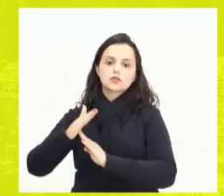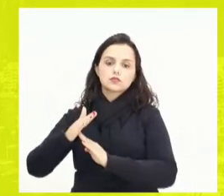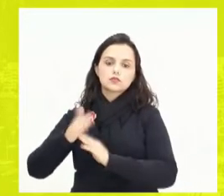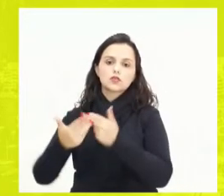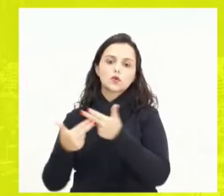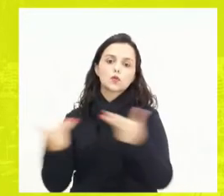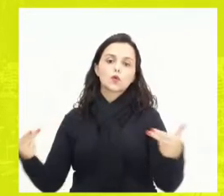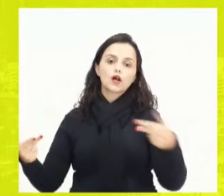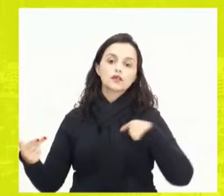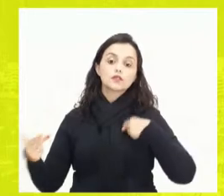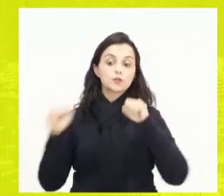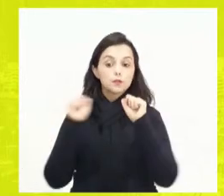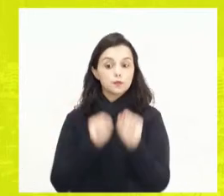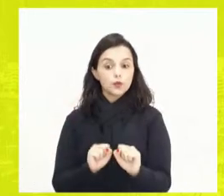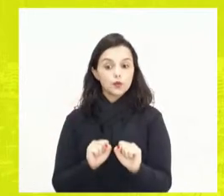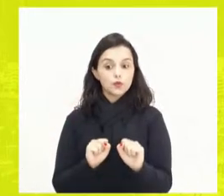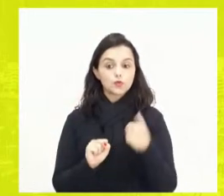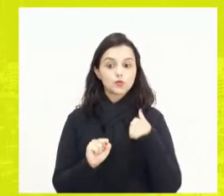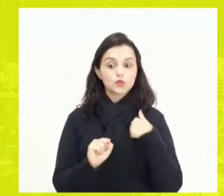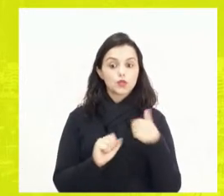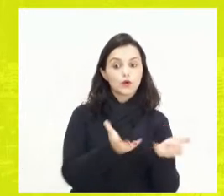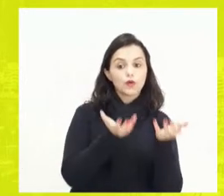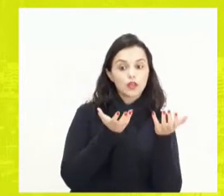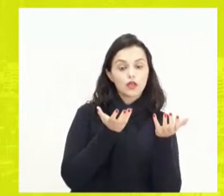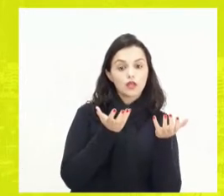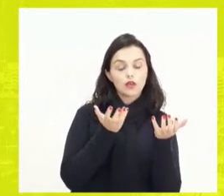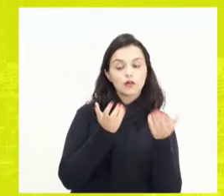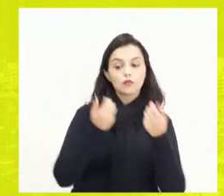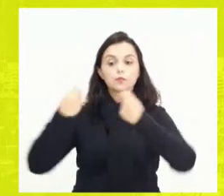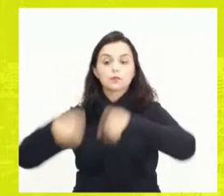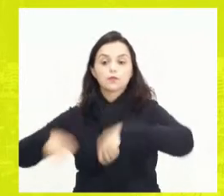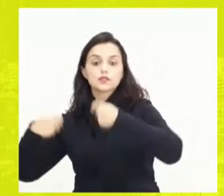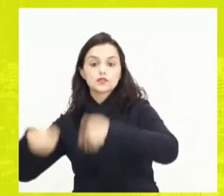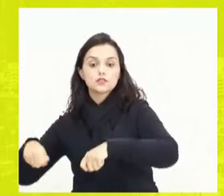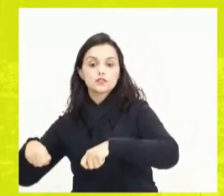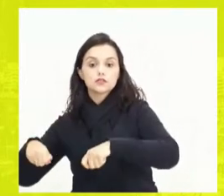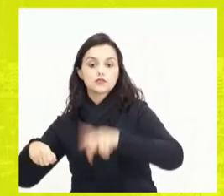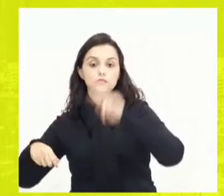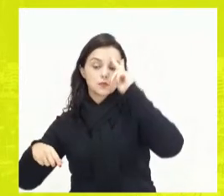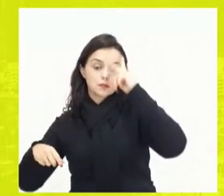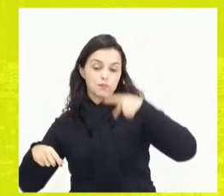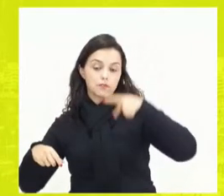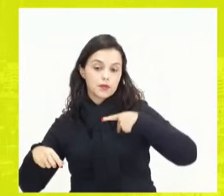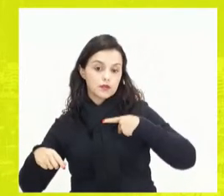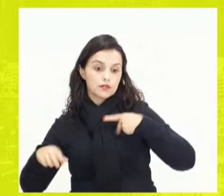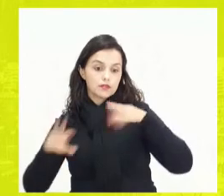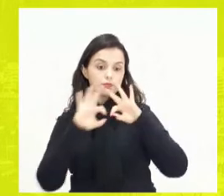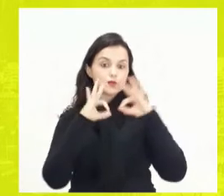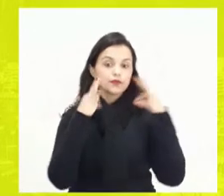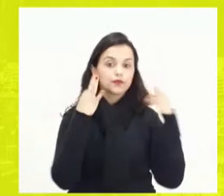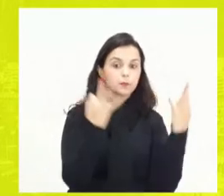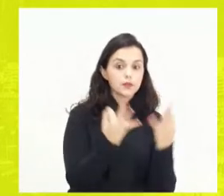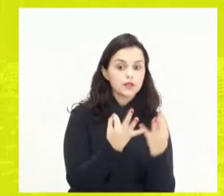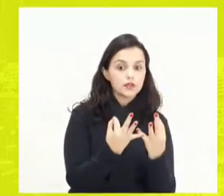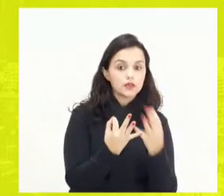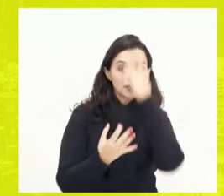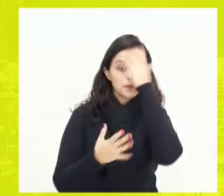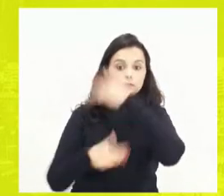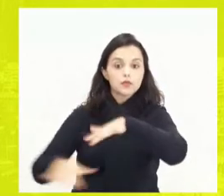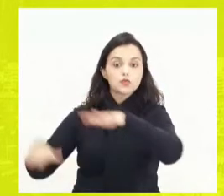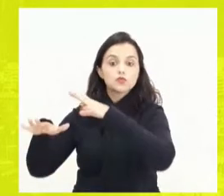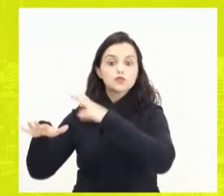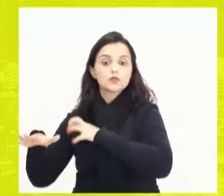want i may need to establish for myself for my family to protect and care the people i